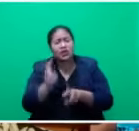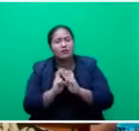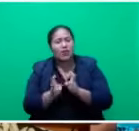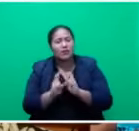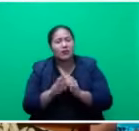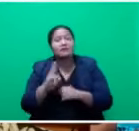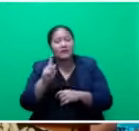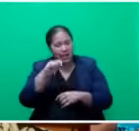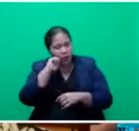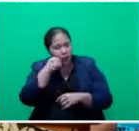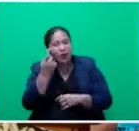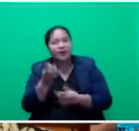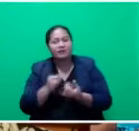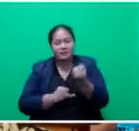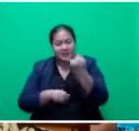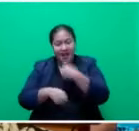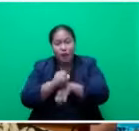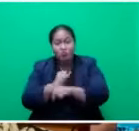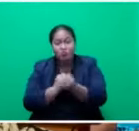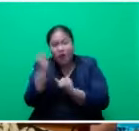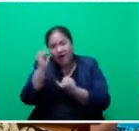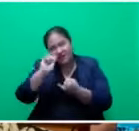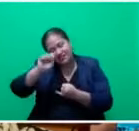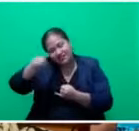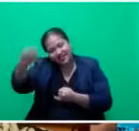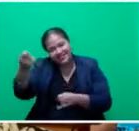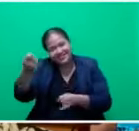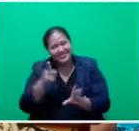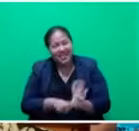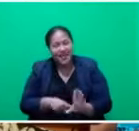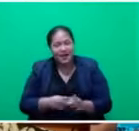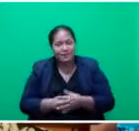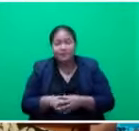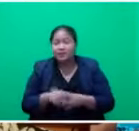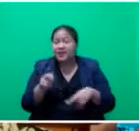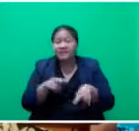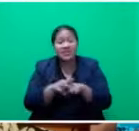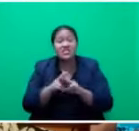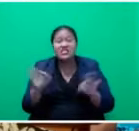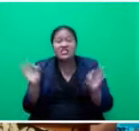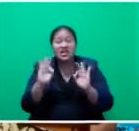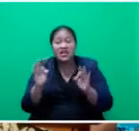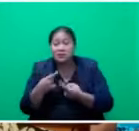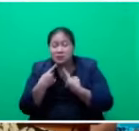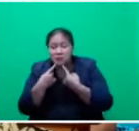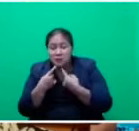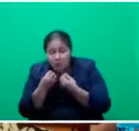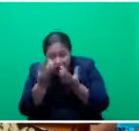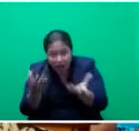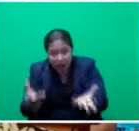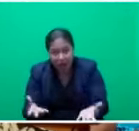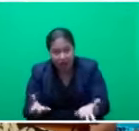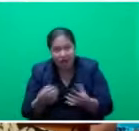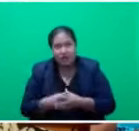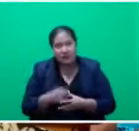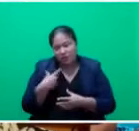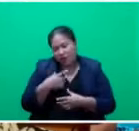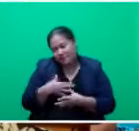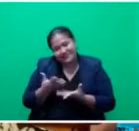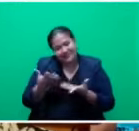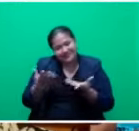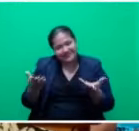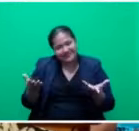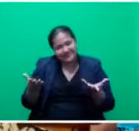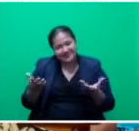Speaker. The people of Fiji have no say in what happens except once in 4 years they vote. Mr. Speaker,